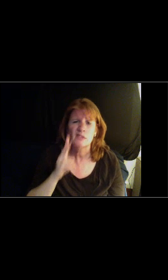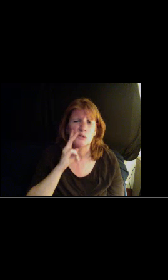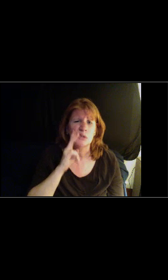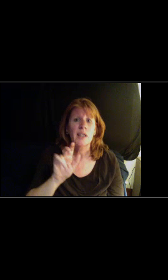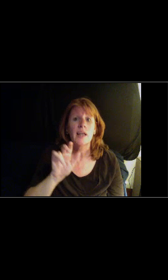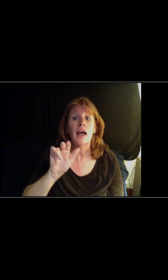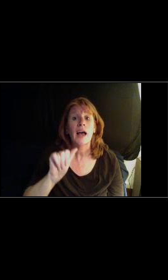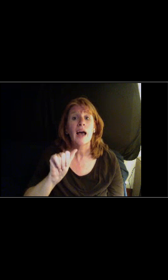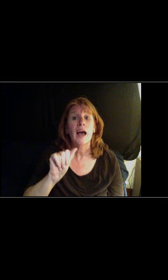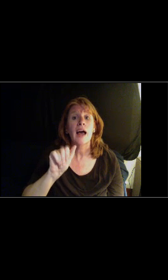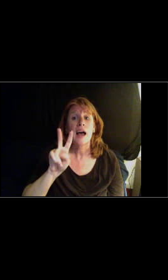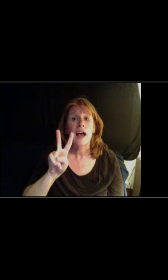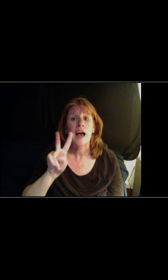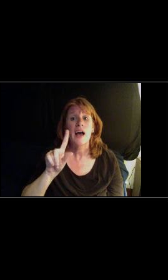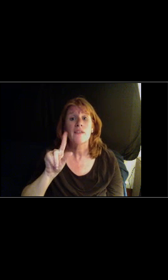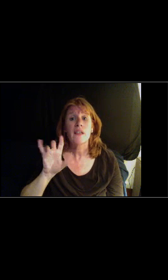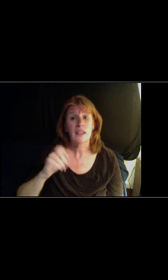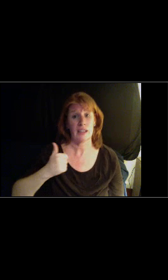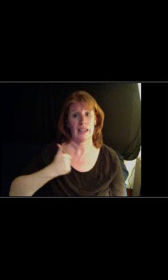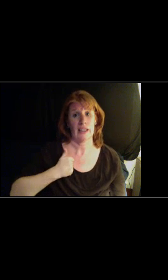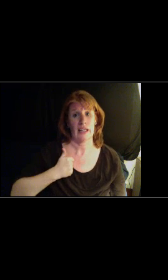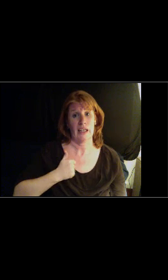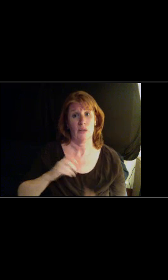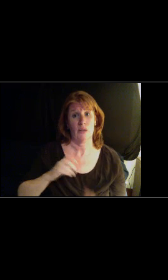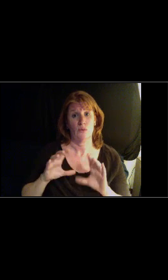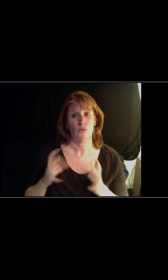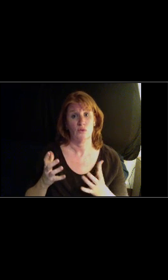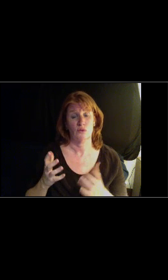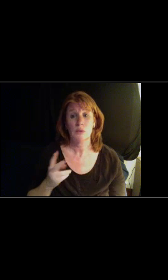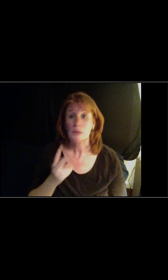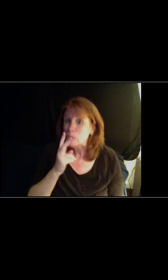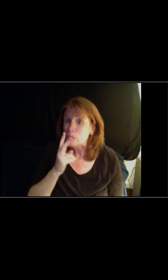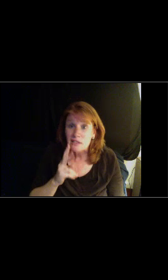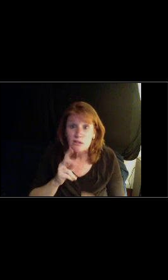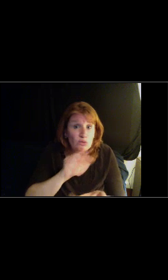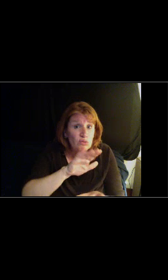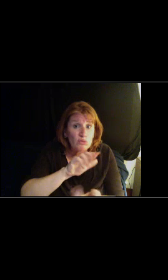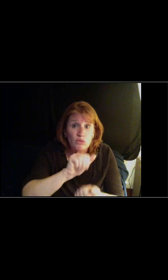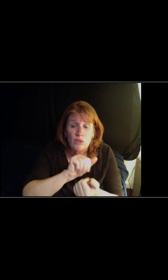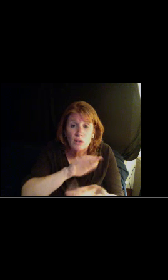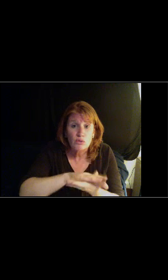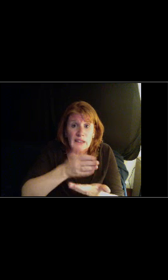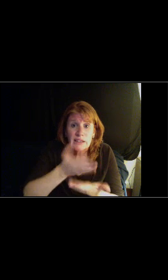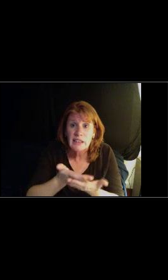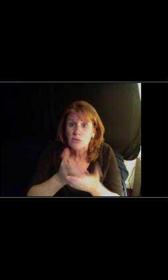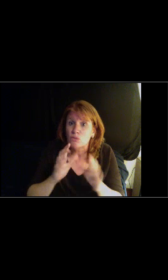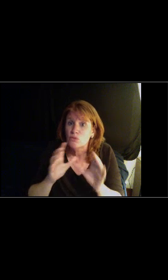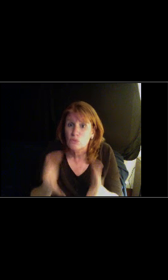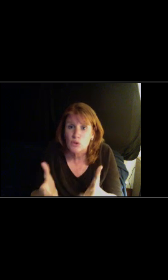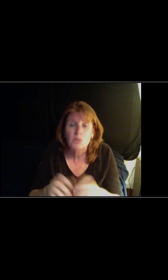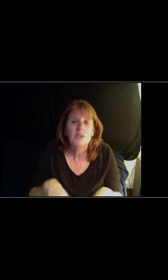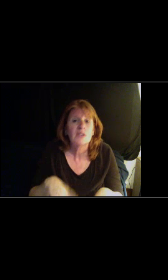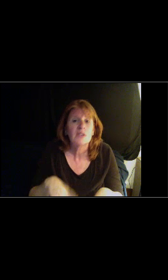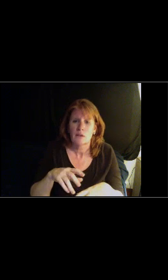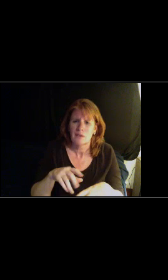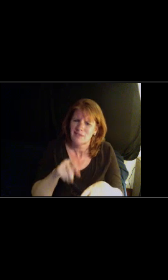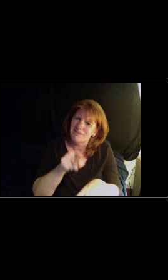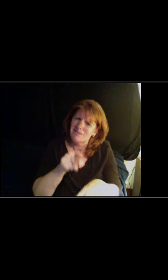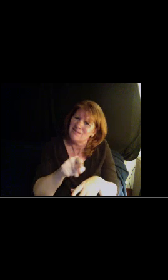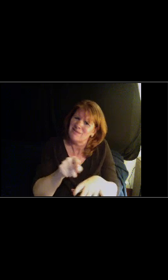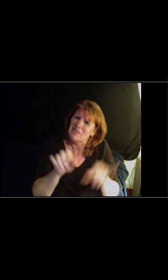These are very standard values that we see. We even see them within the Canadian Sign